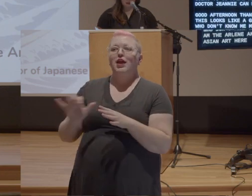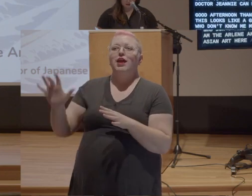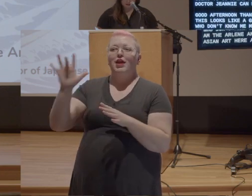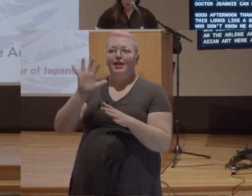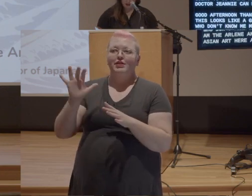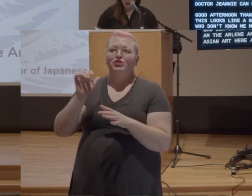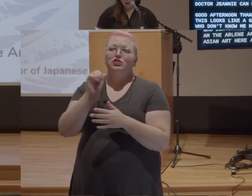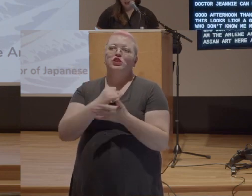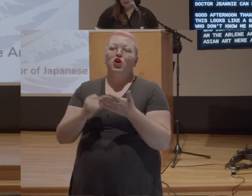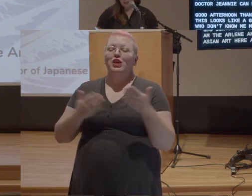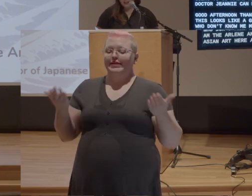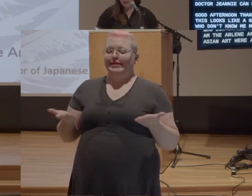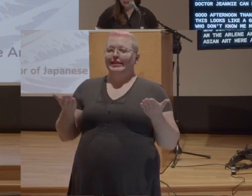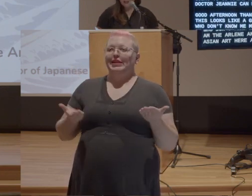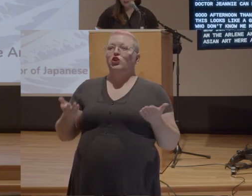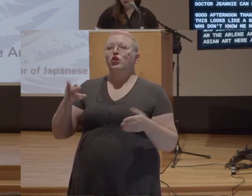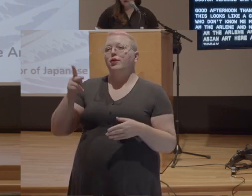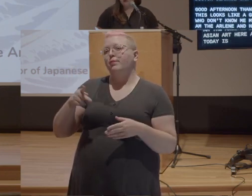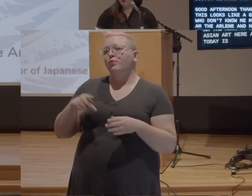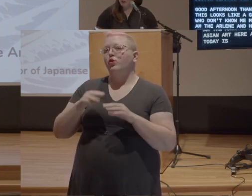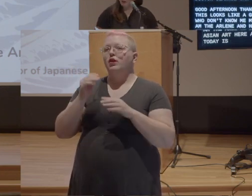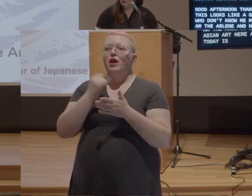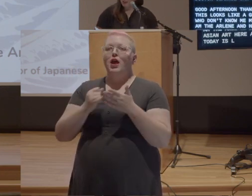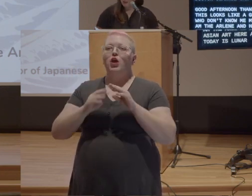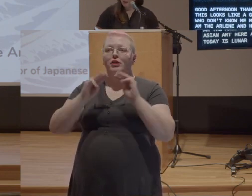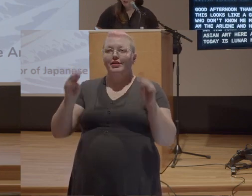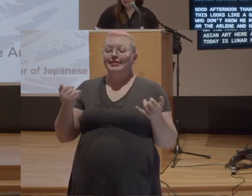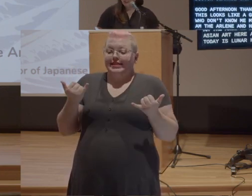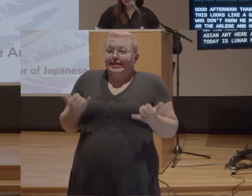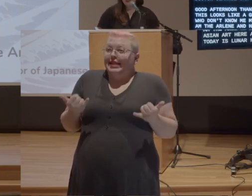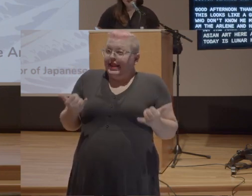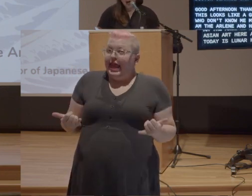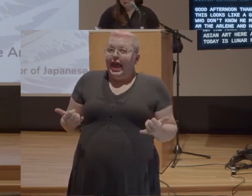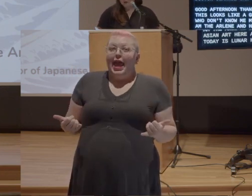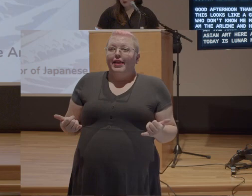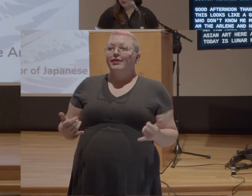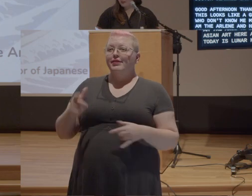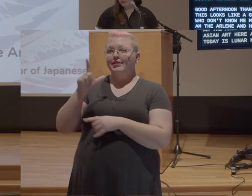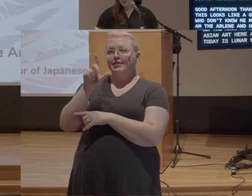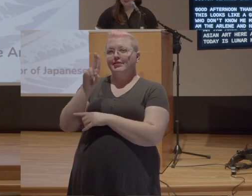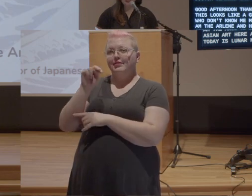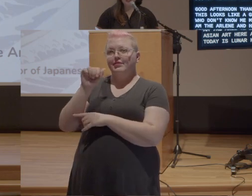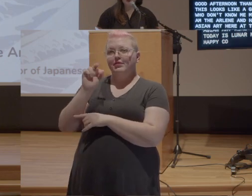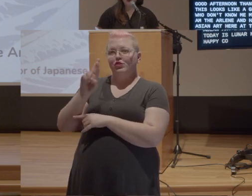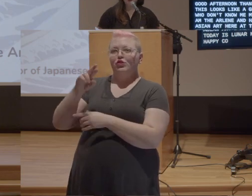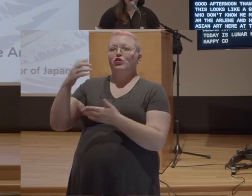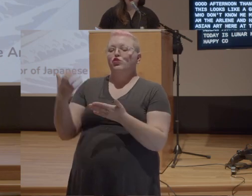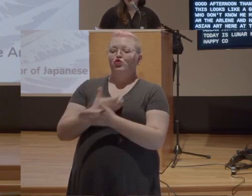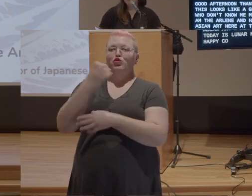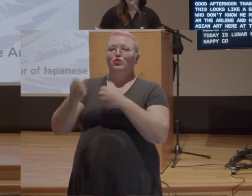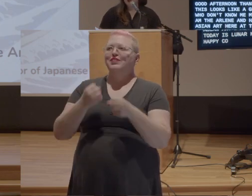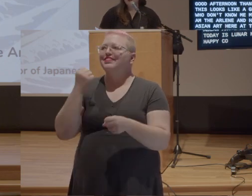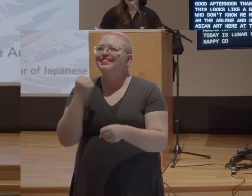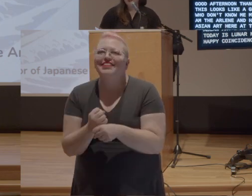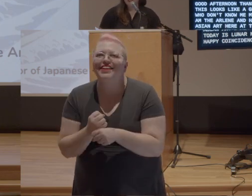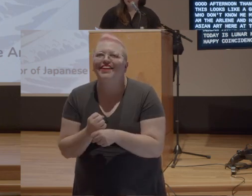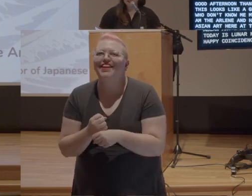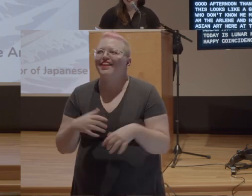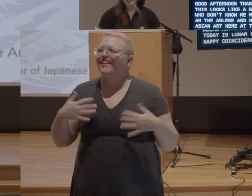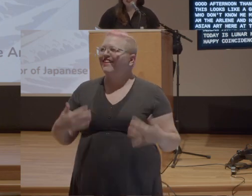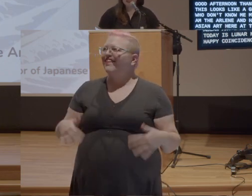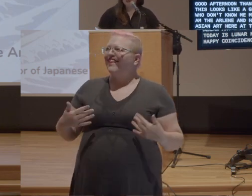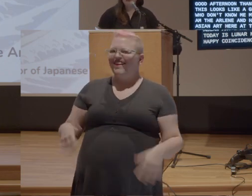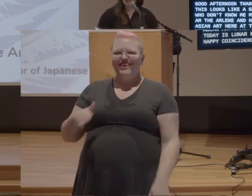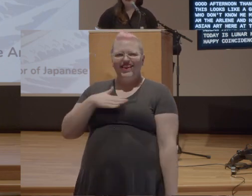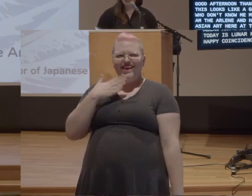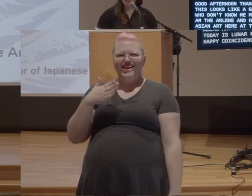Portland Art Museum. And today is Lunar New Year, which feels like a very happy coincidence that we didn't know of when we scheduled